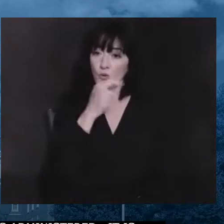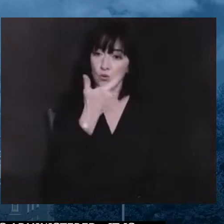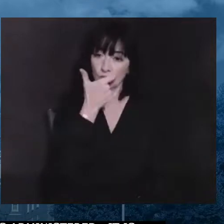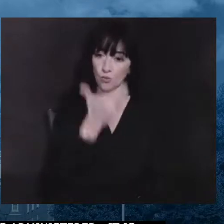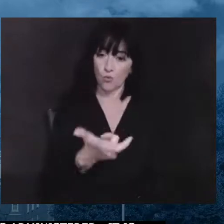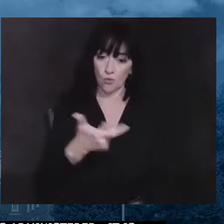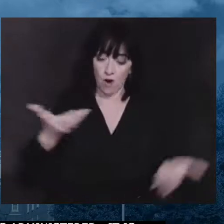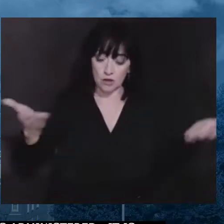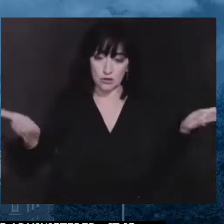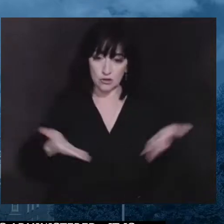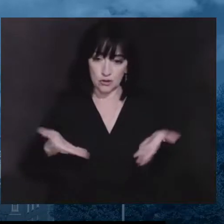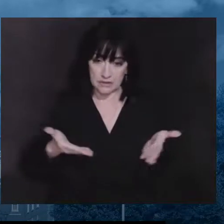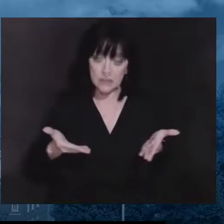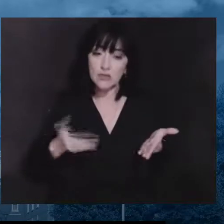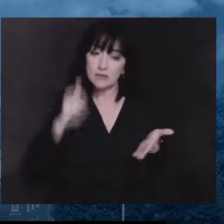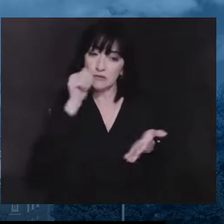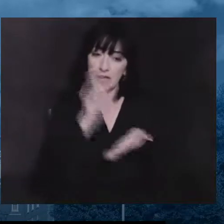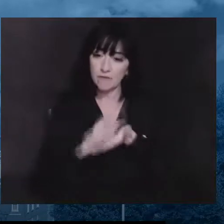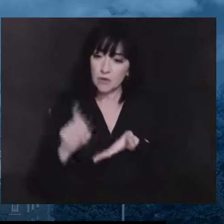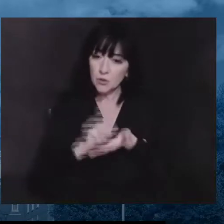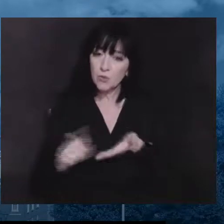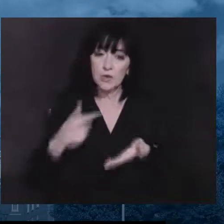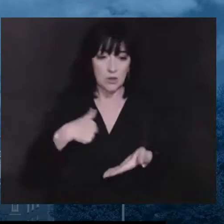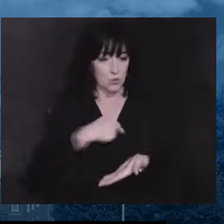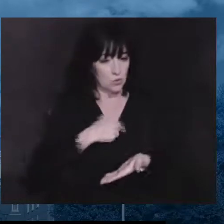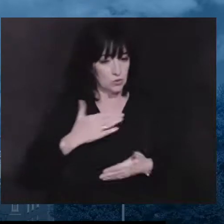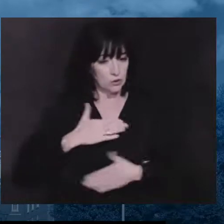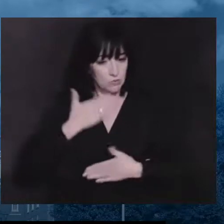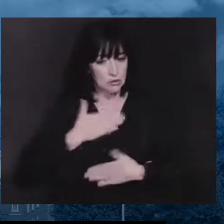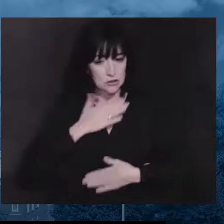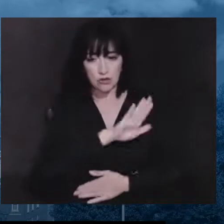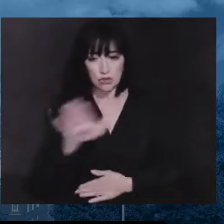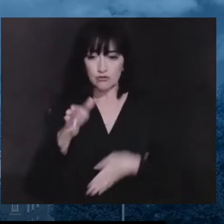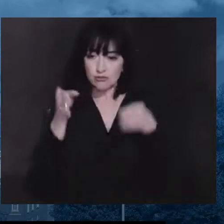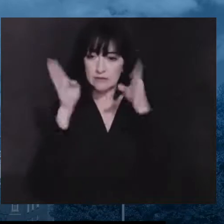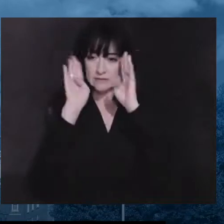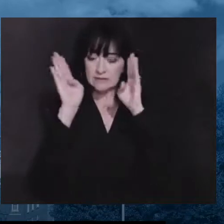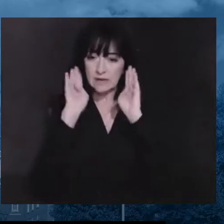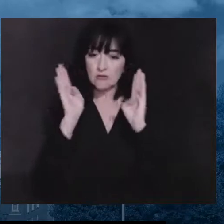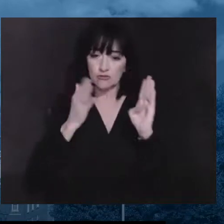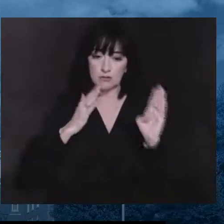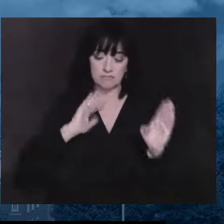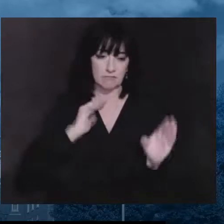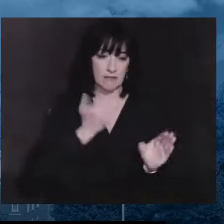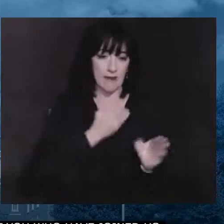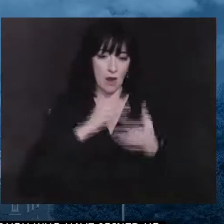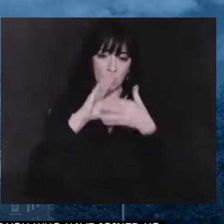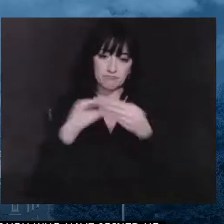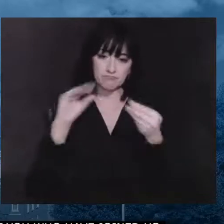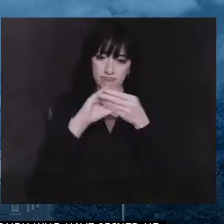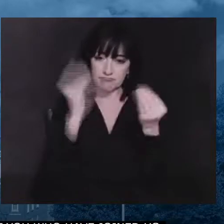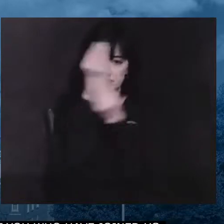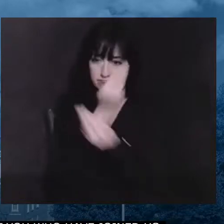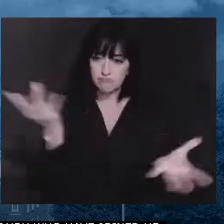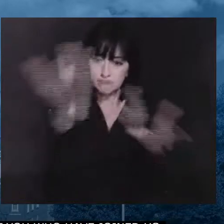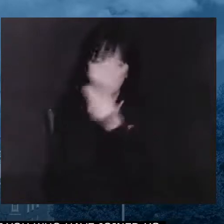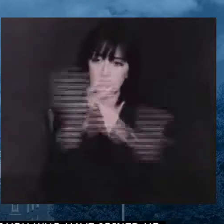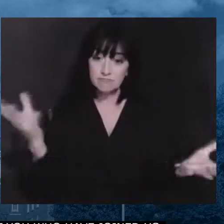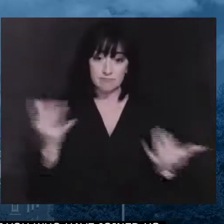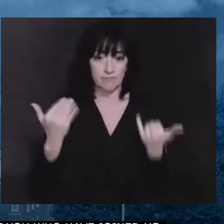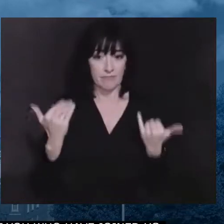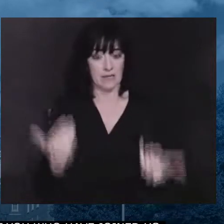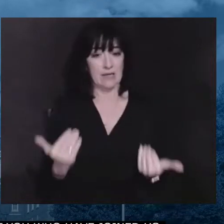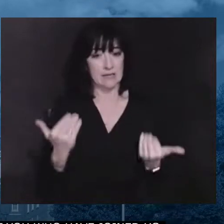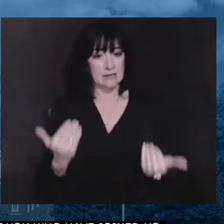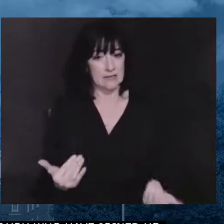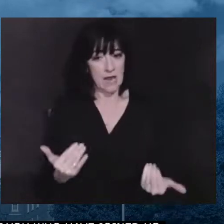have on a weekly basis. We appreciate your attention. We've reached a critical stage in our